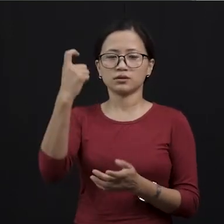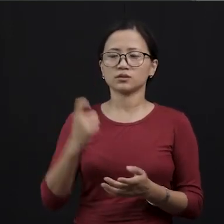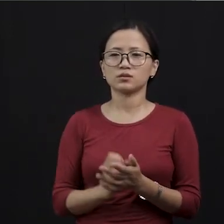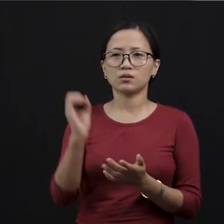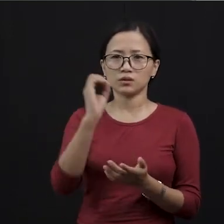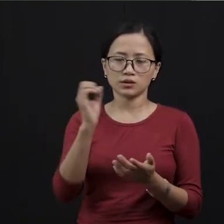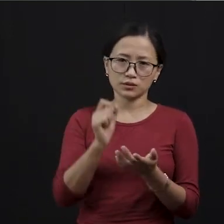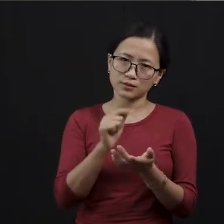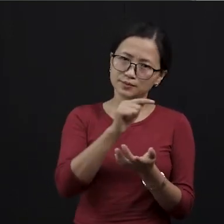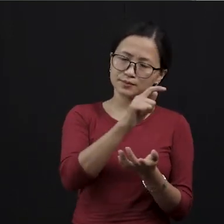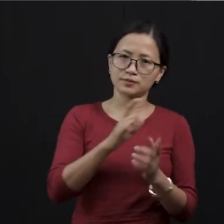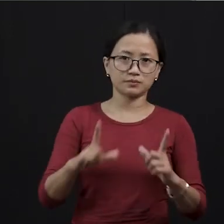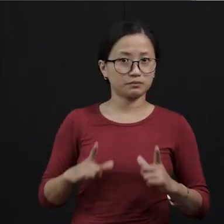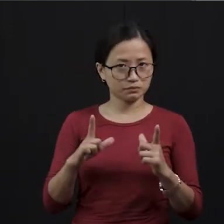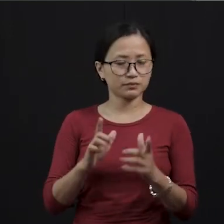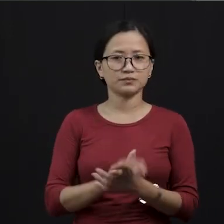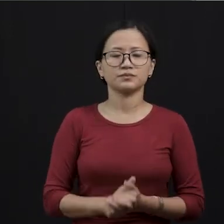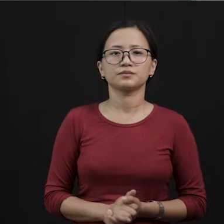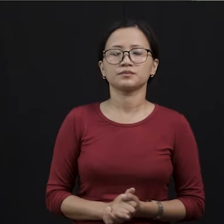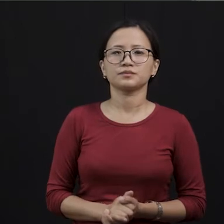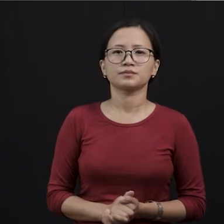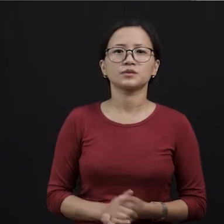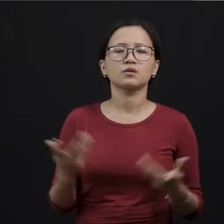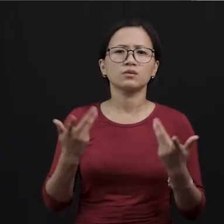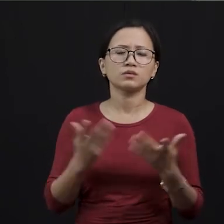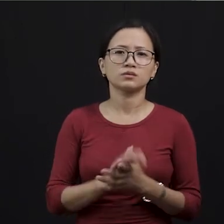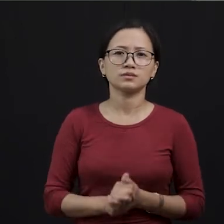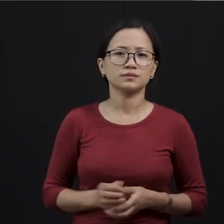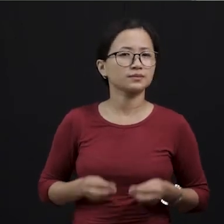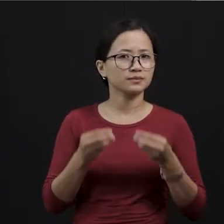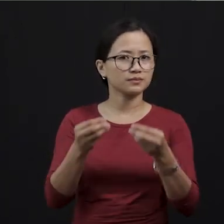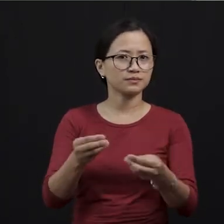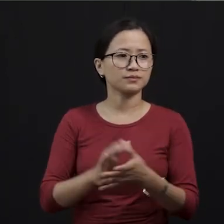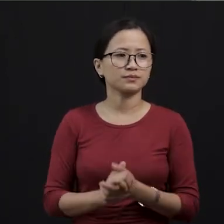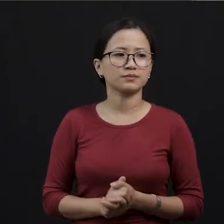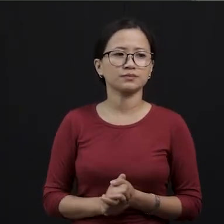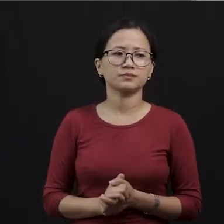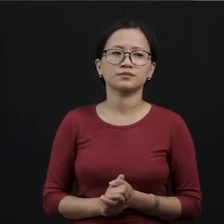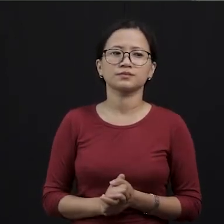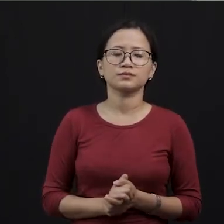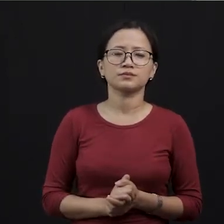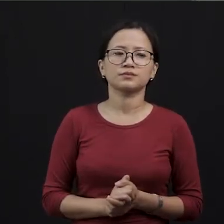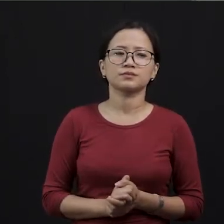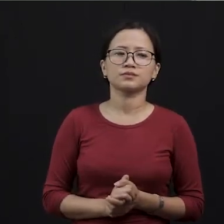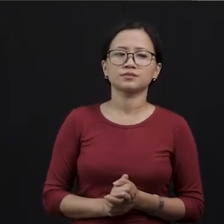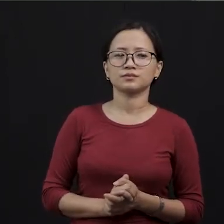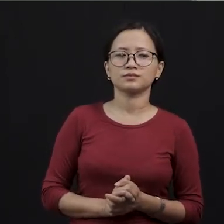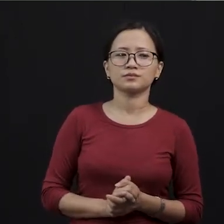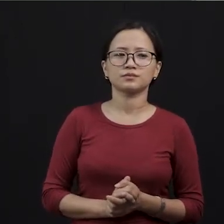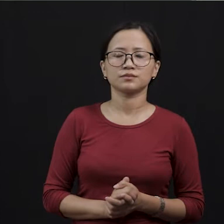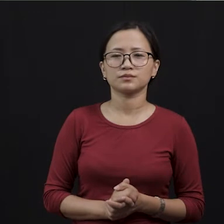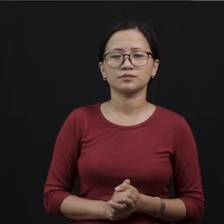other needs to the organism. What did the habitat provide? In the habitat they live,